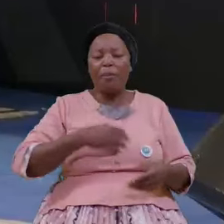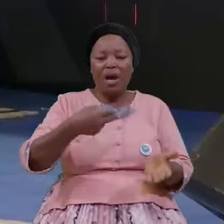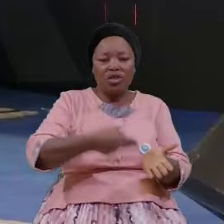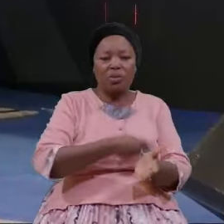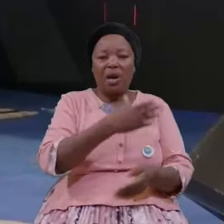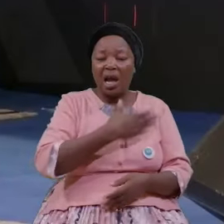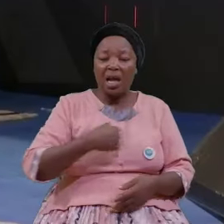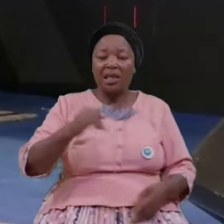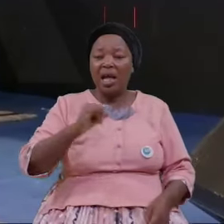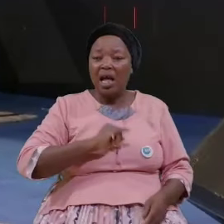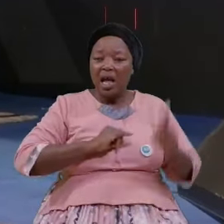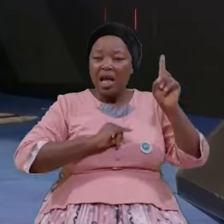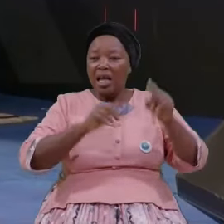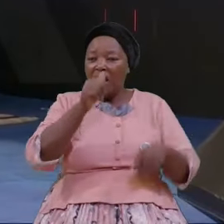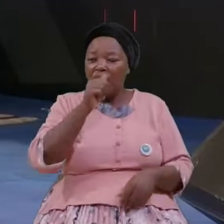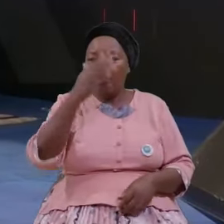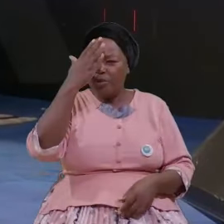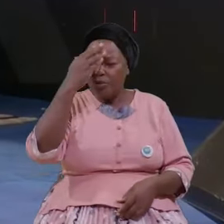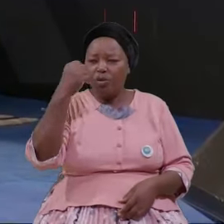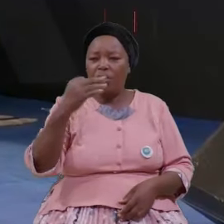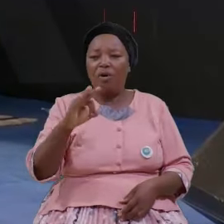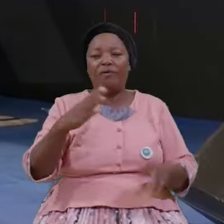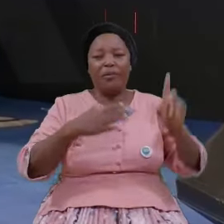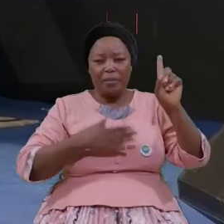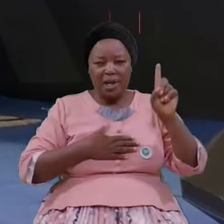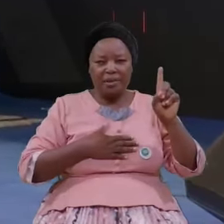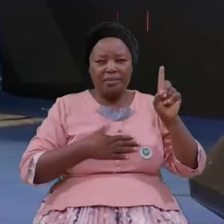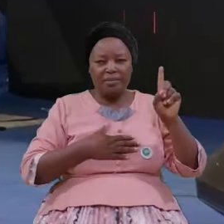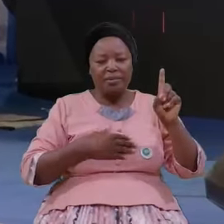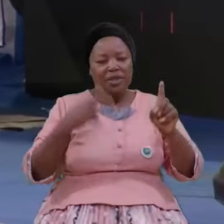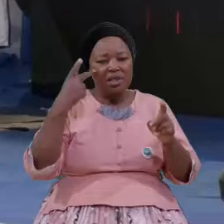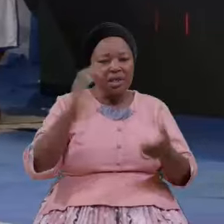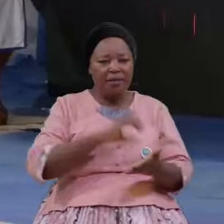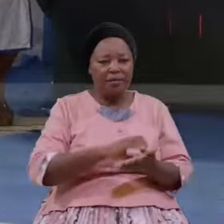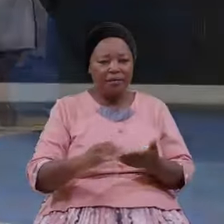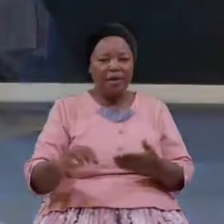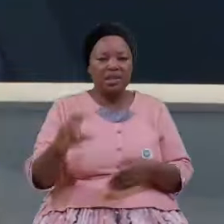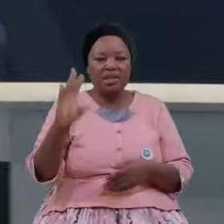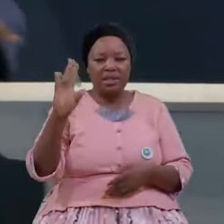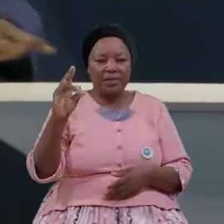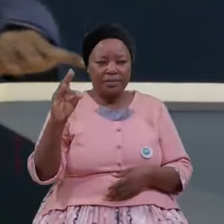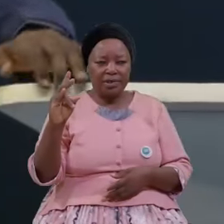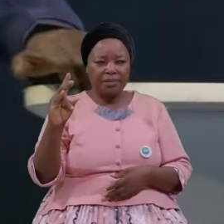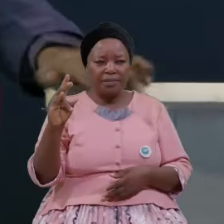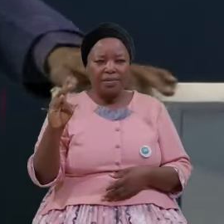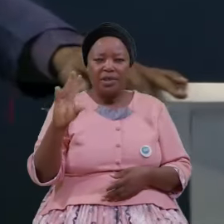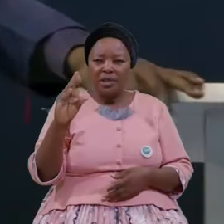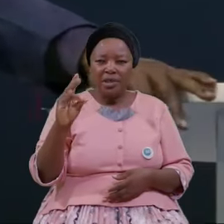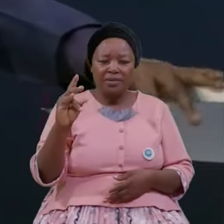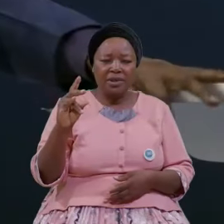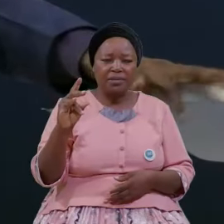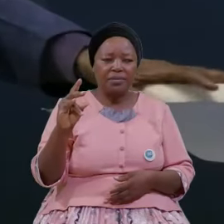known of mine. And look at verse 17. In verse 17 it